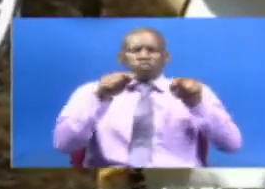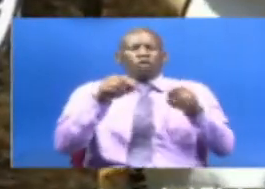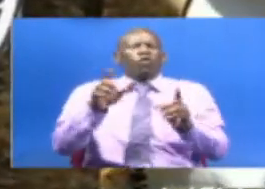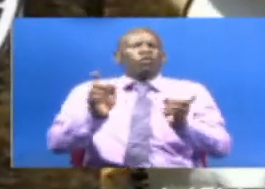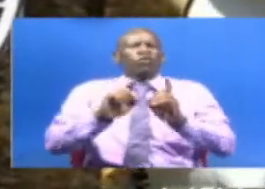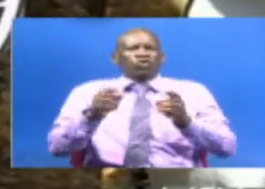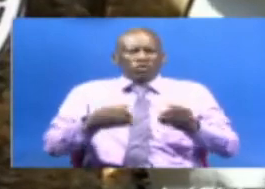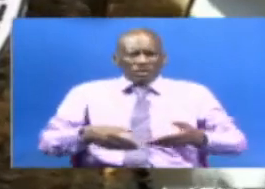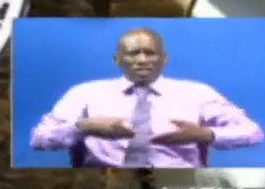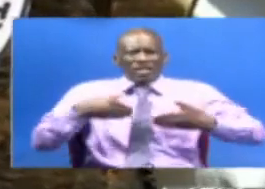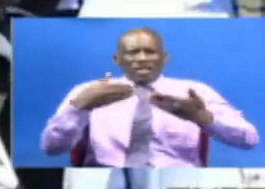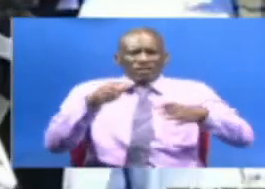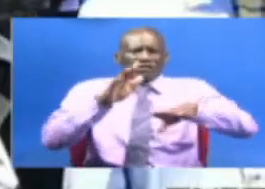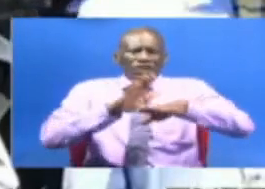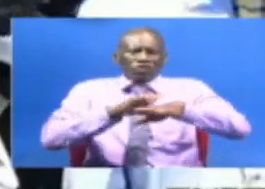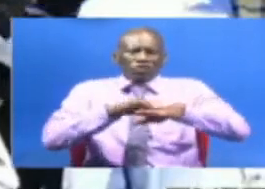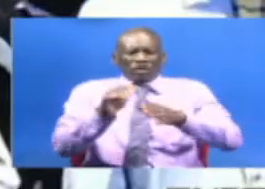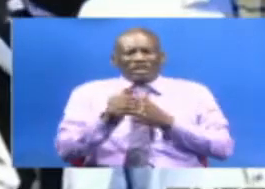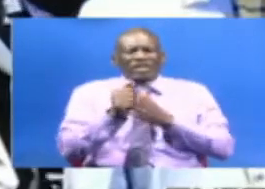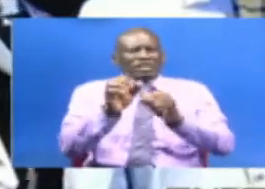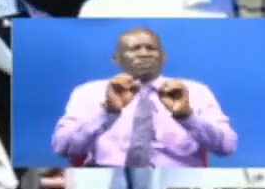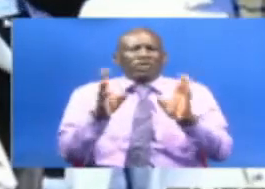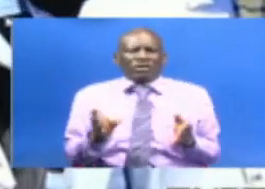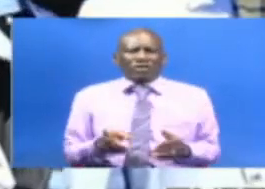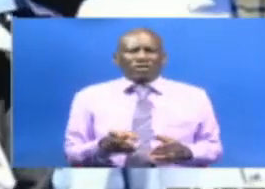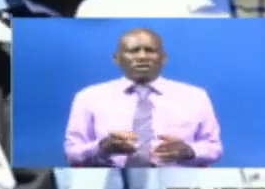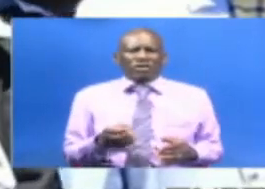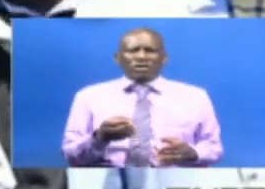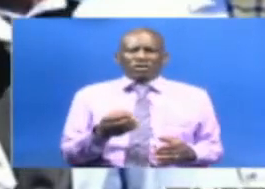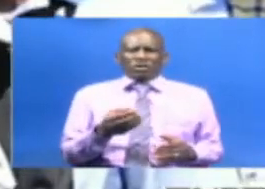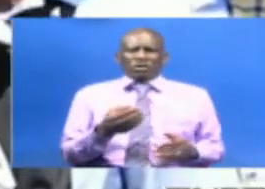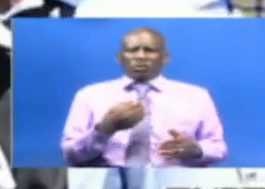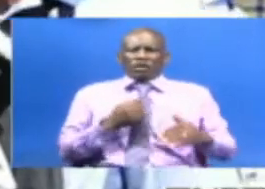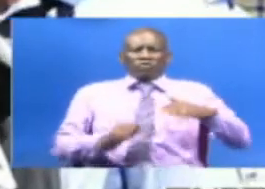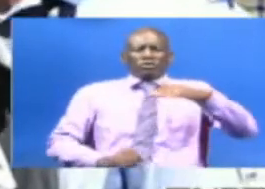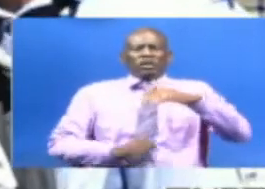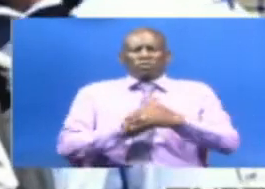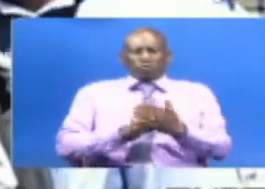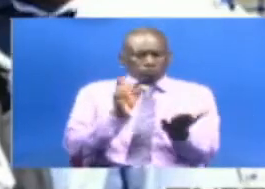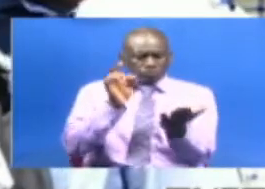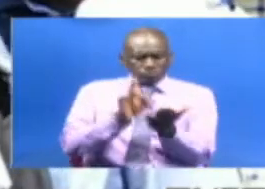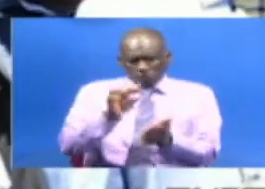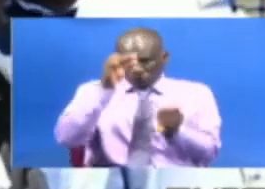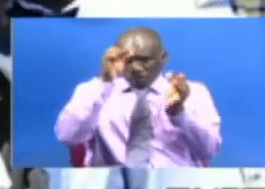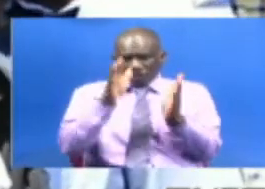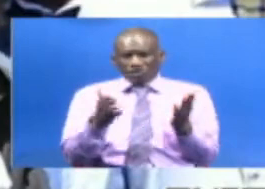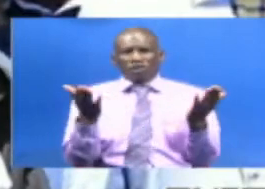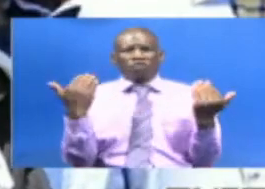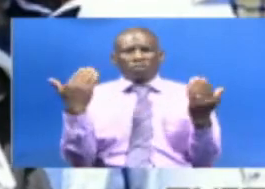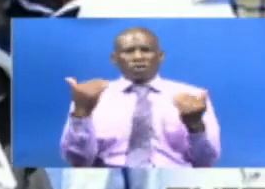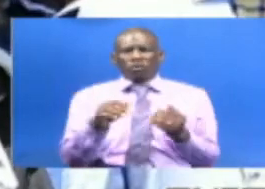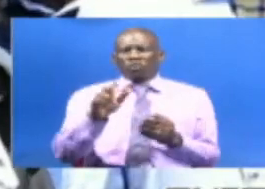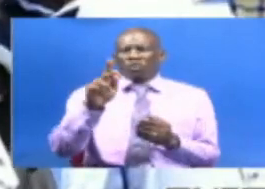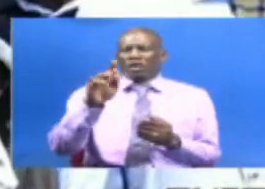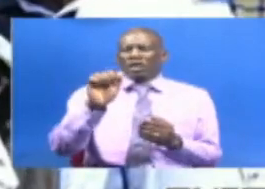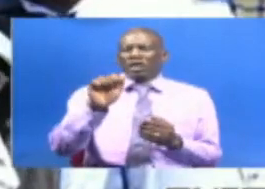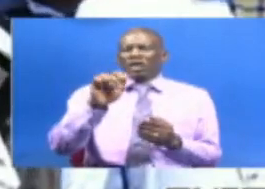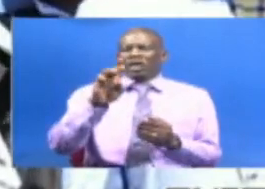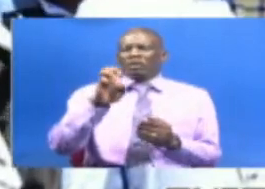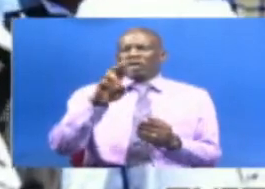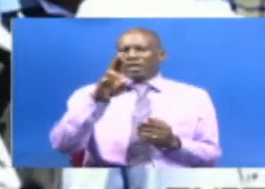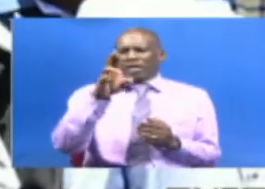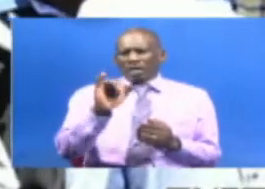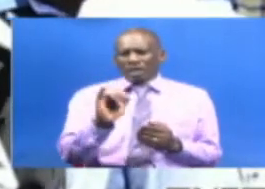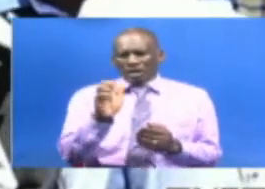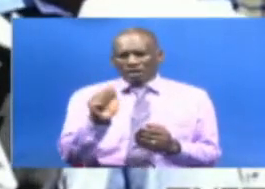offer effective leadership. We express support for the impeachment of Governor Kawira Mwangaza for the